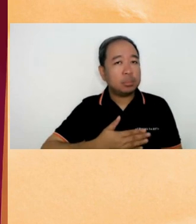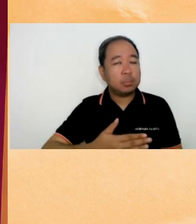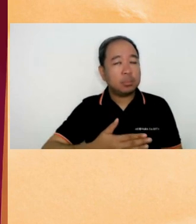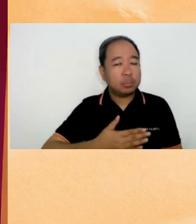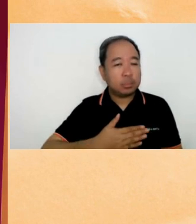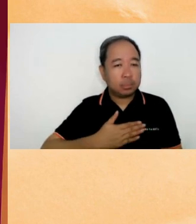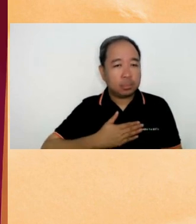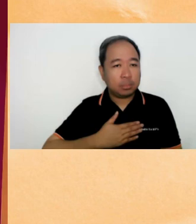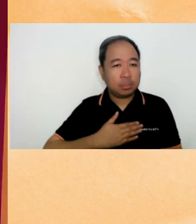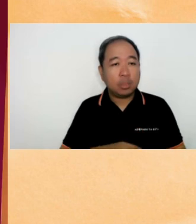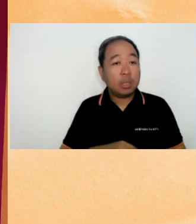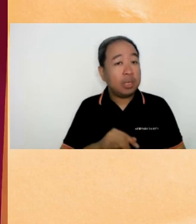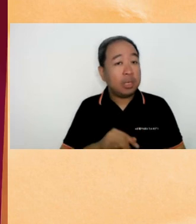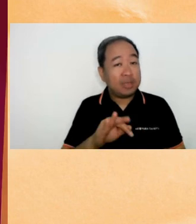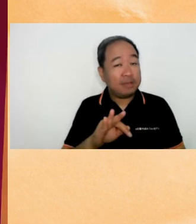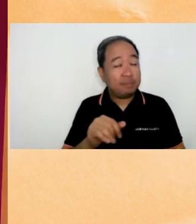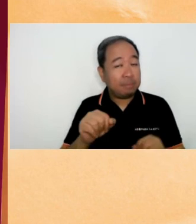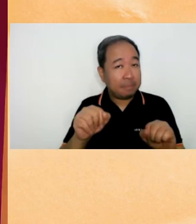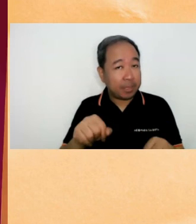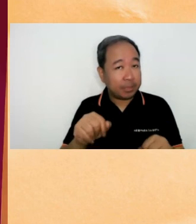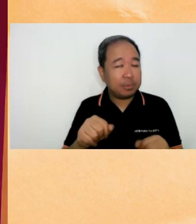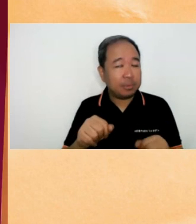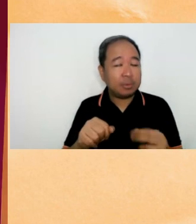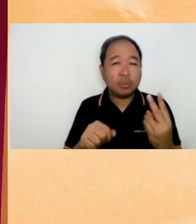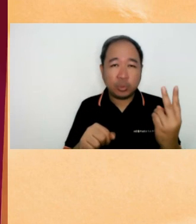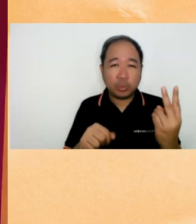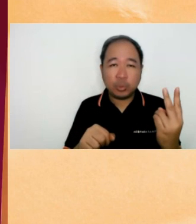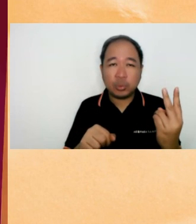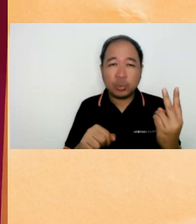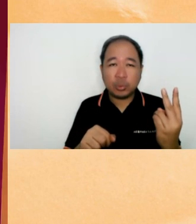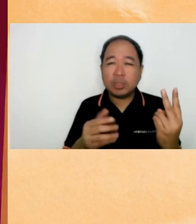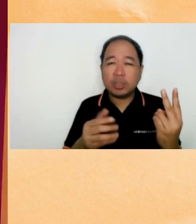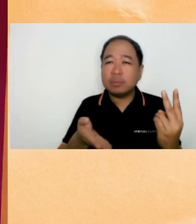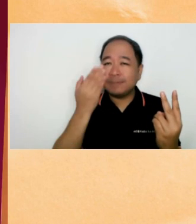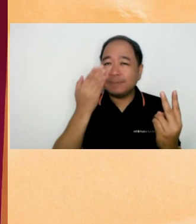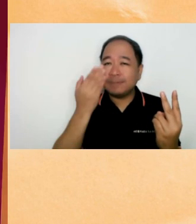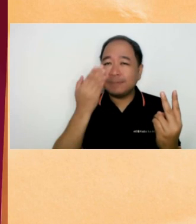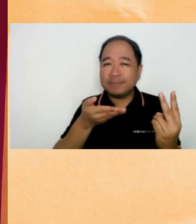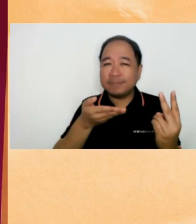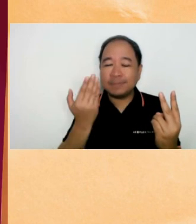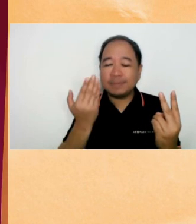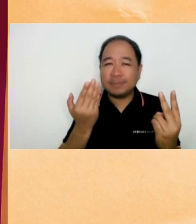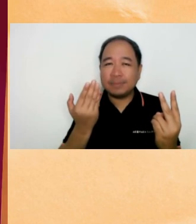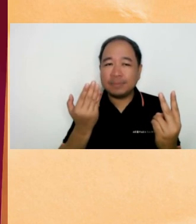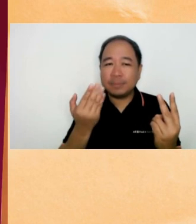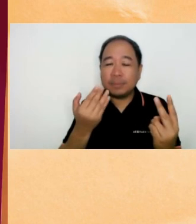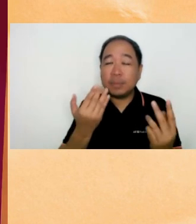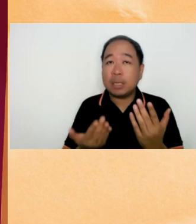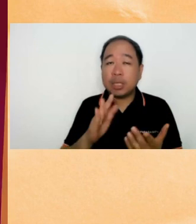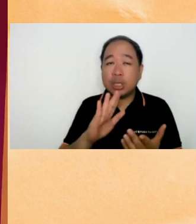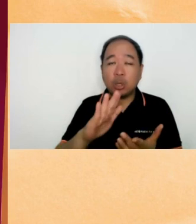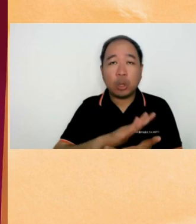If possible, name 2 things you can smell. It can be your clean